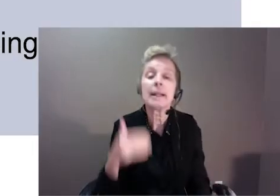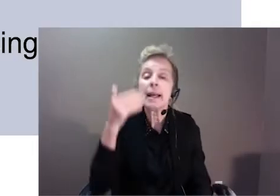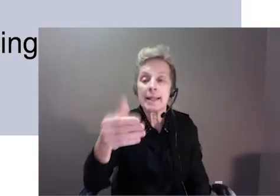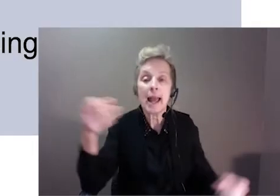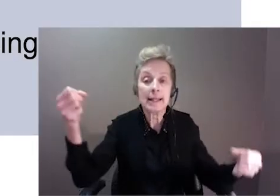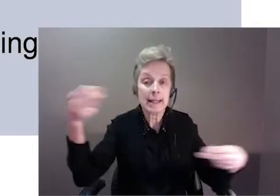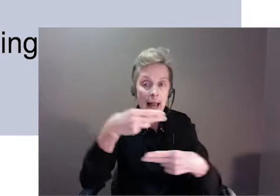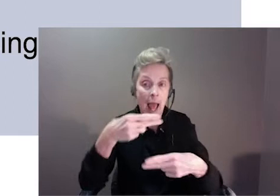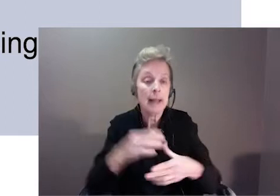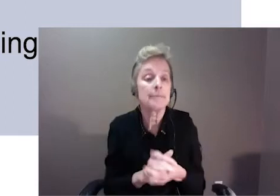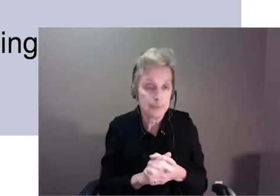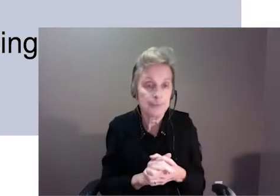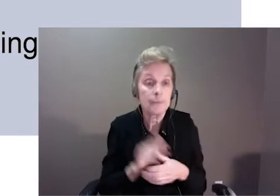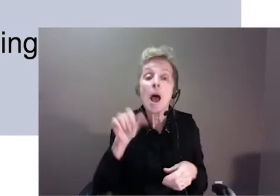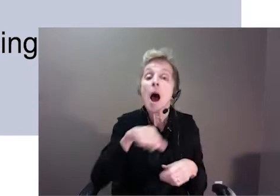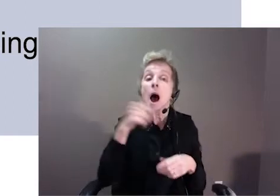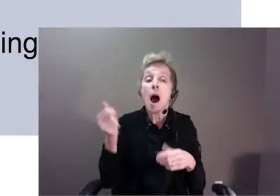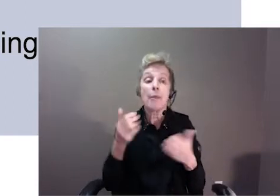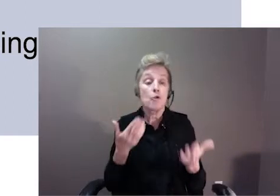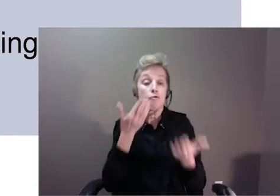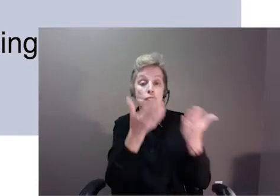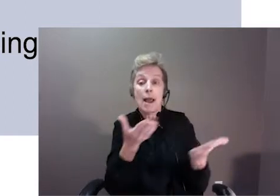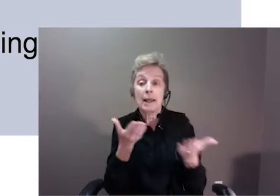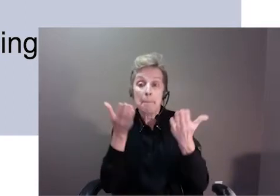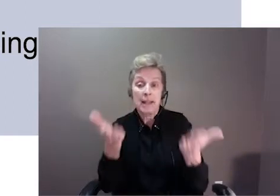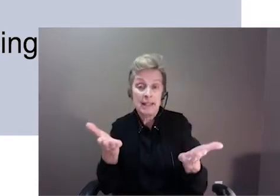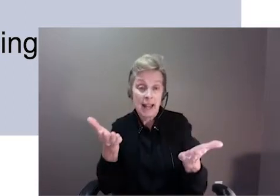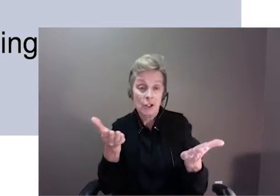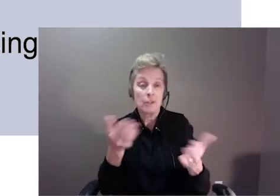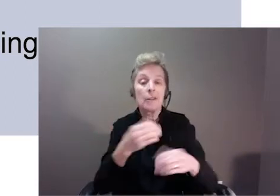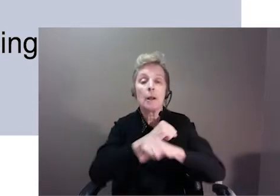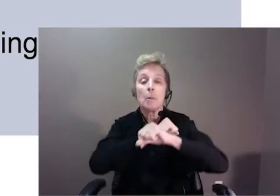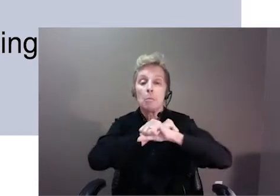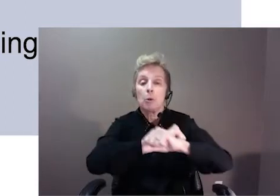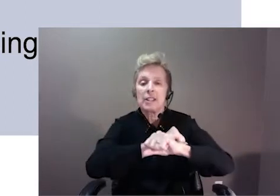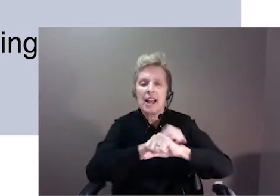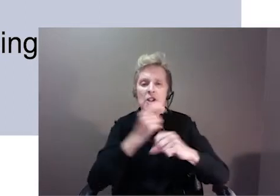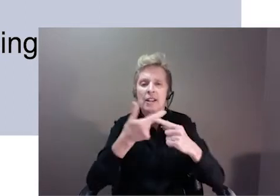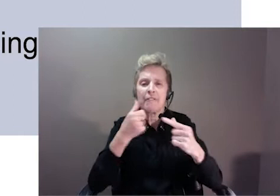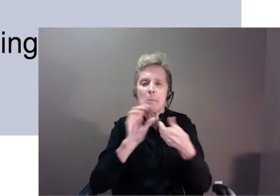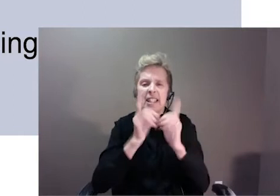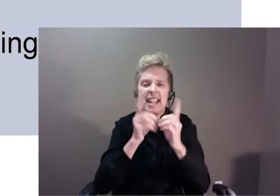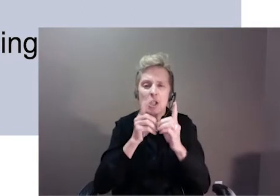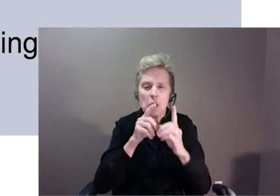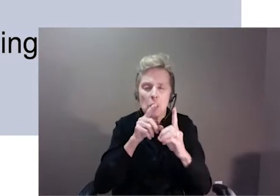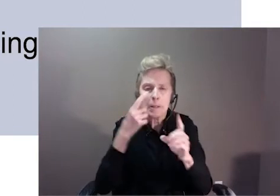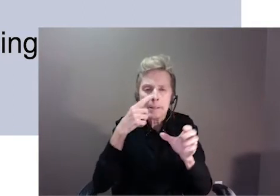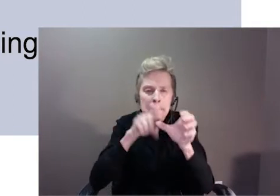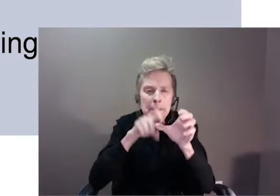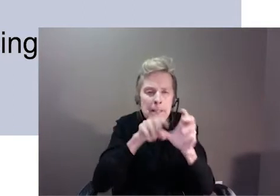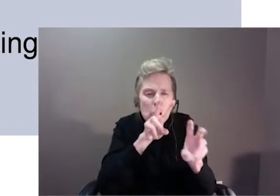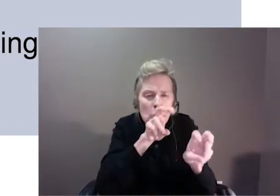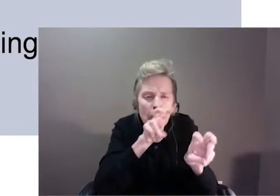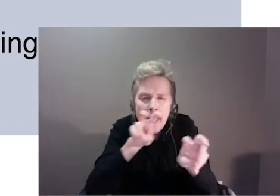Other recommendations made by many participants included protections from excessive digital surveillance and supports to